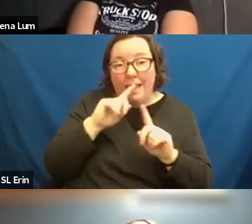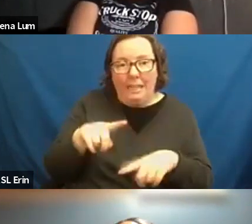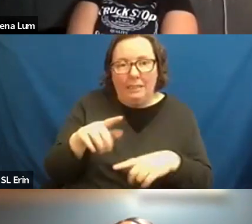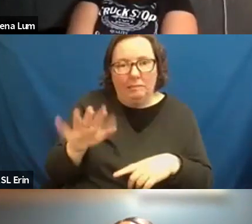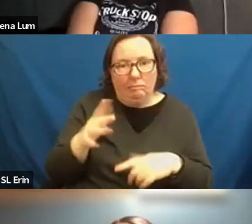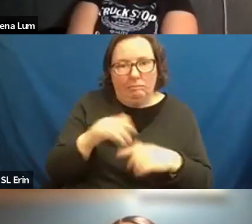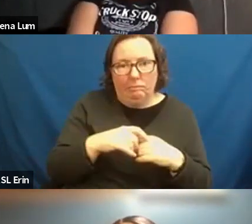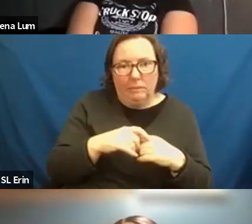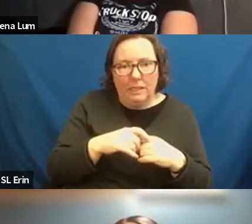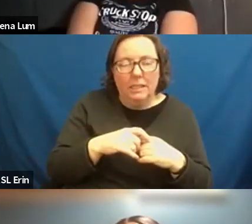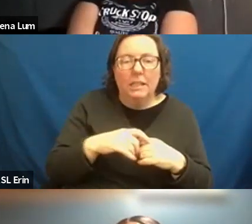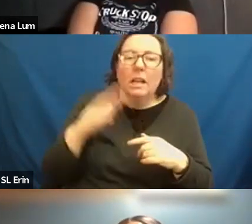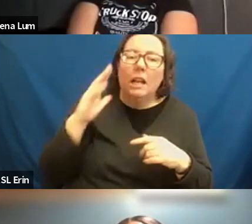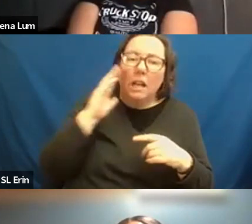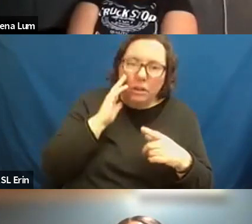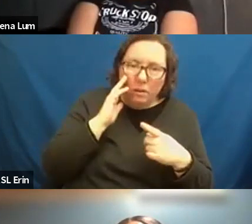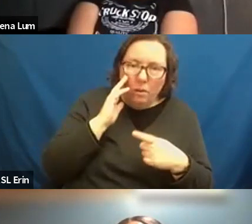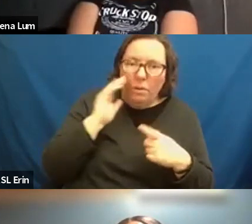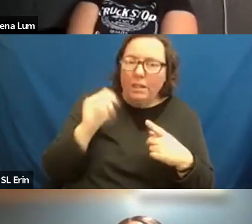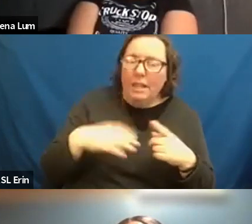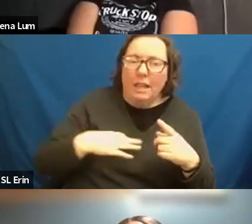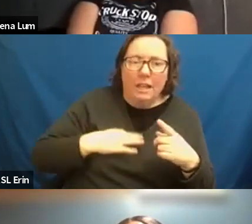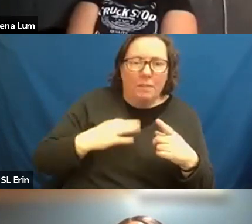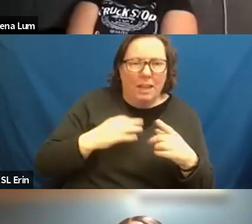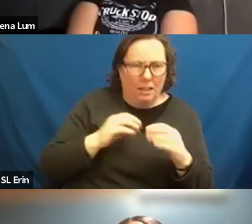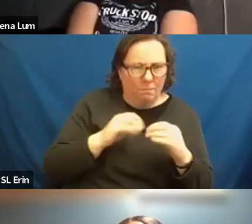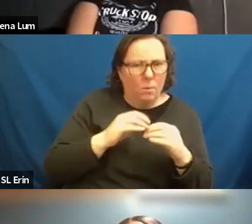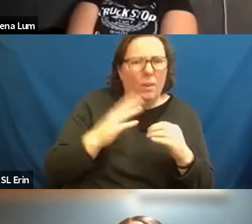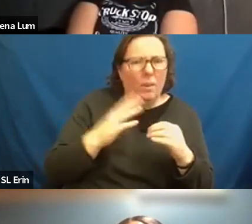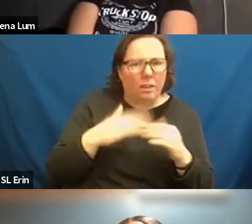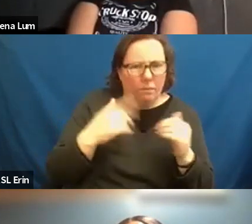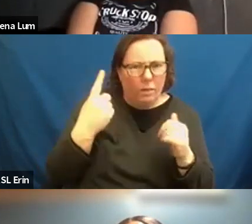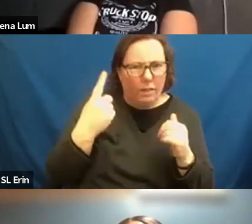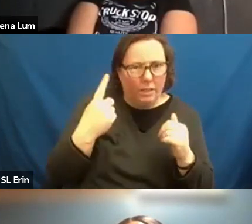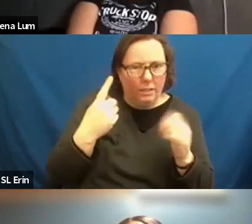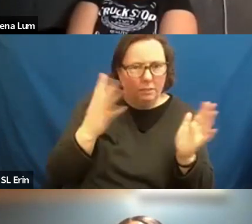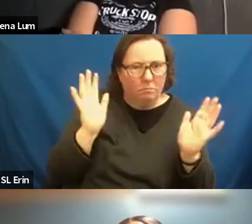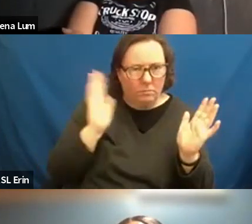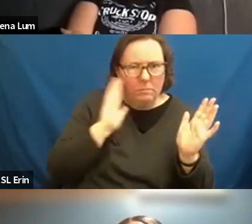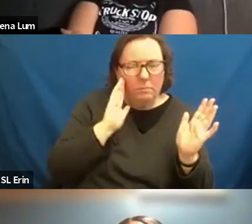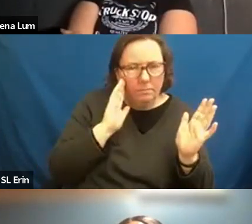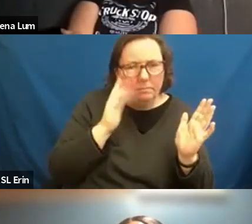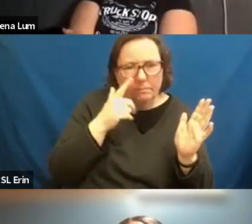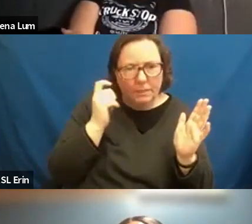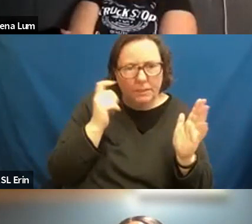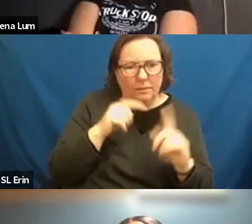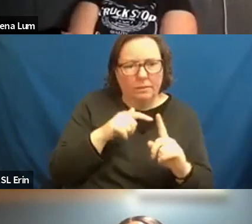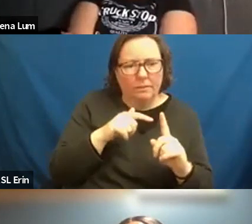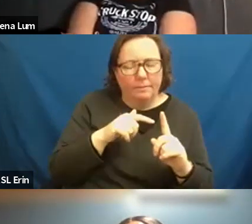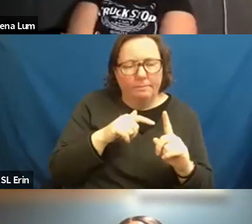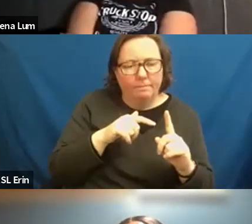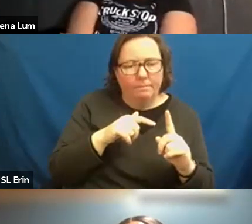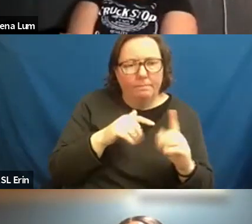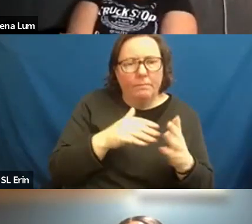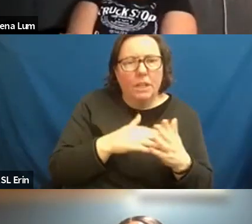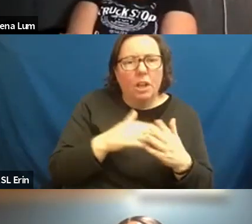that they clearly can apply to more than one school because